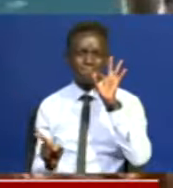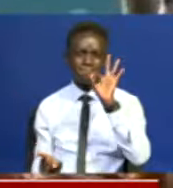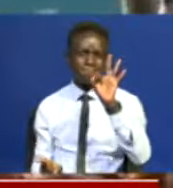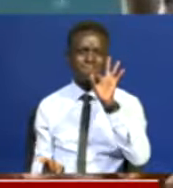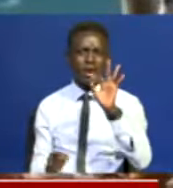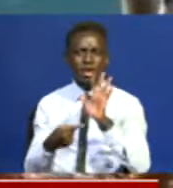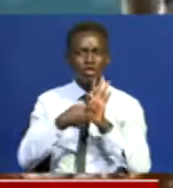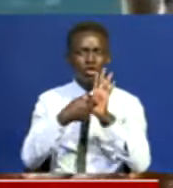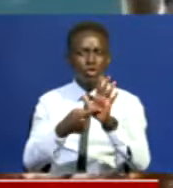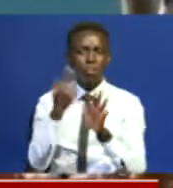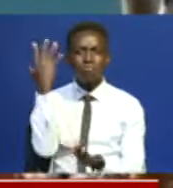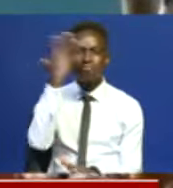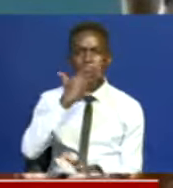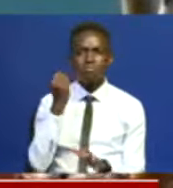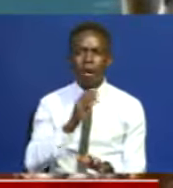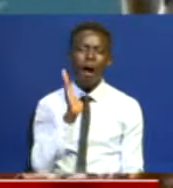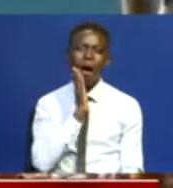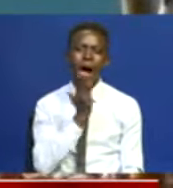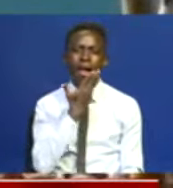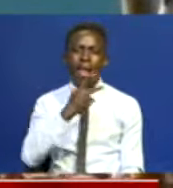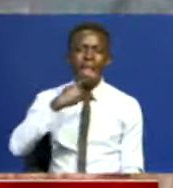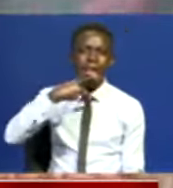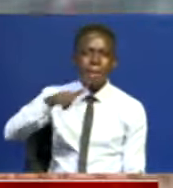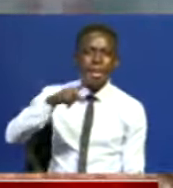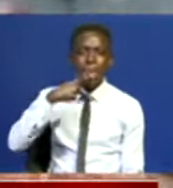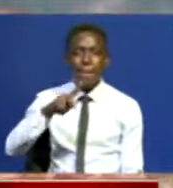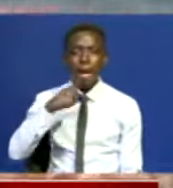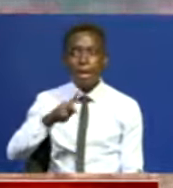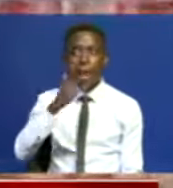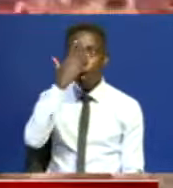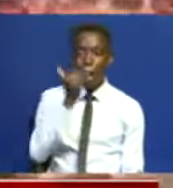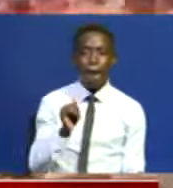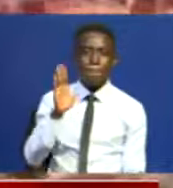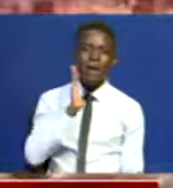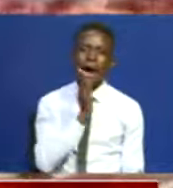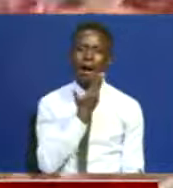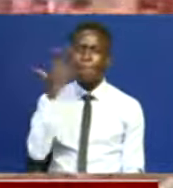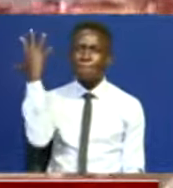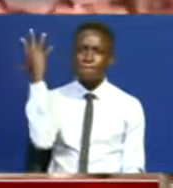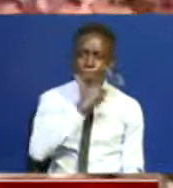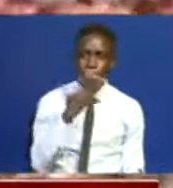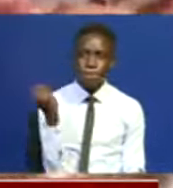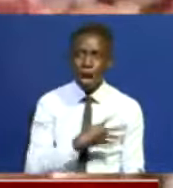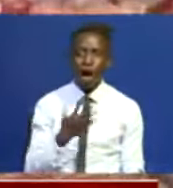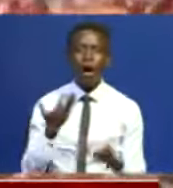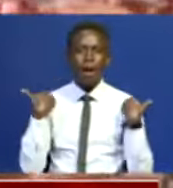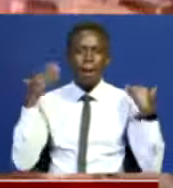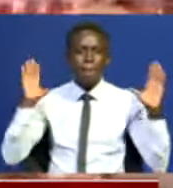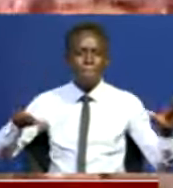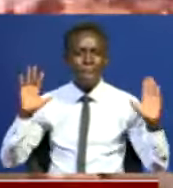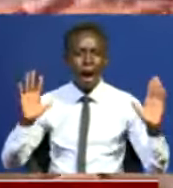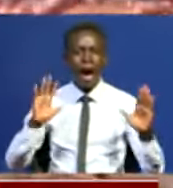vibrant hues of pink due to the beautiful display of elegant birds.